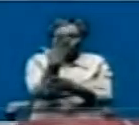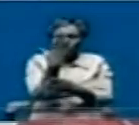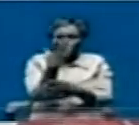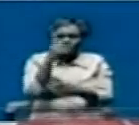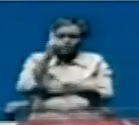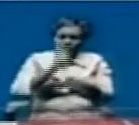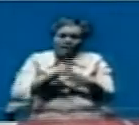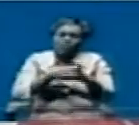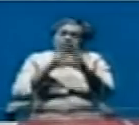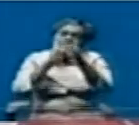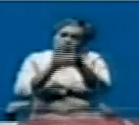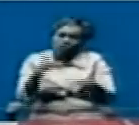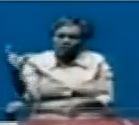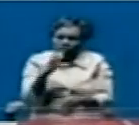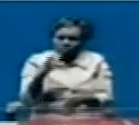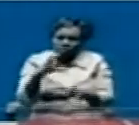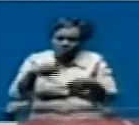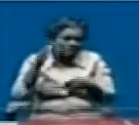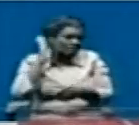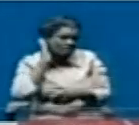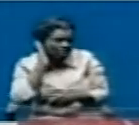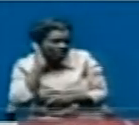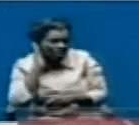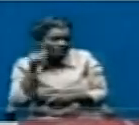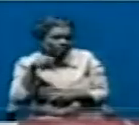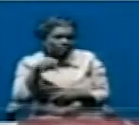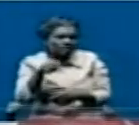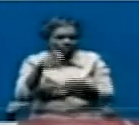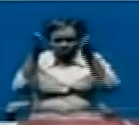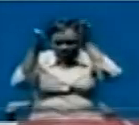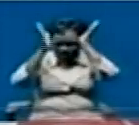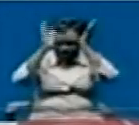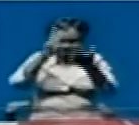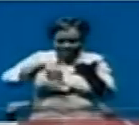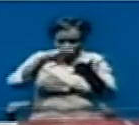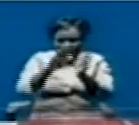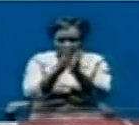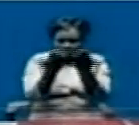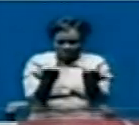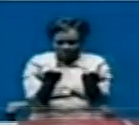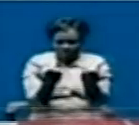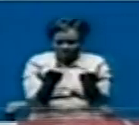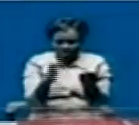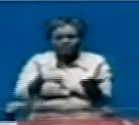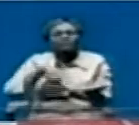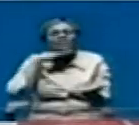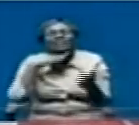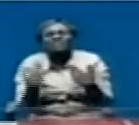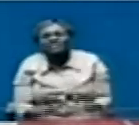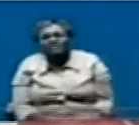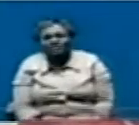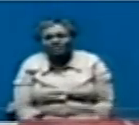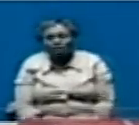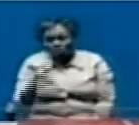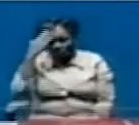When the report got to California, the guy who sold him the farm was on a donkey, read the paper, fell off his horse, and died from